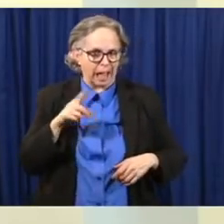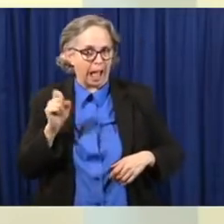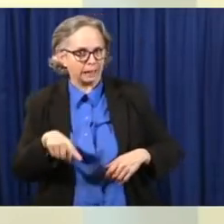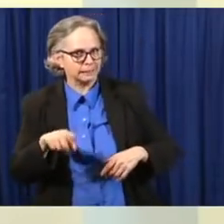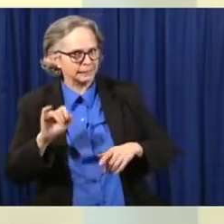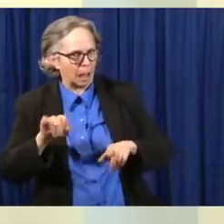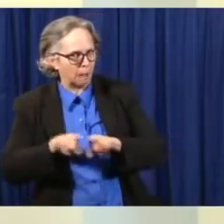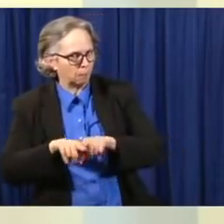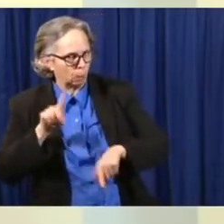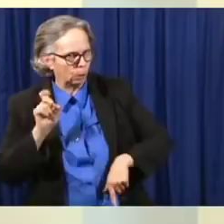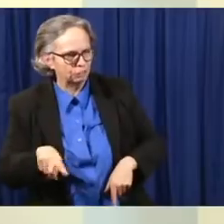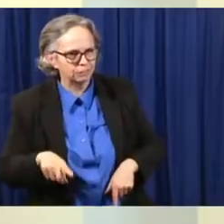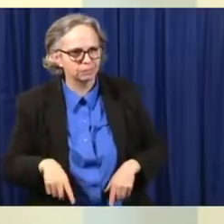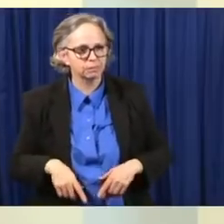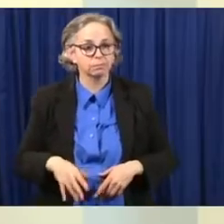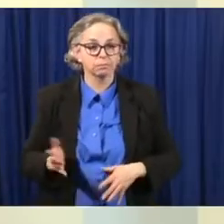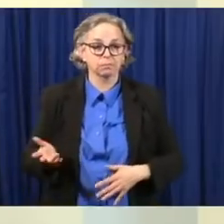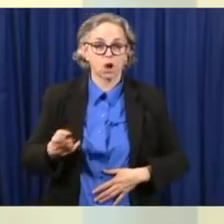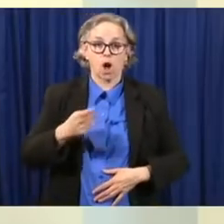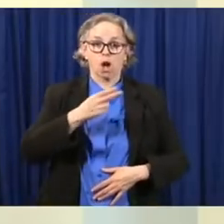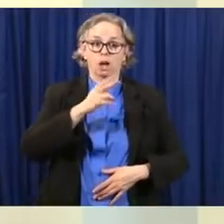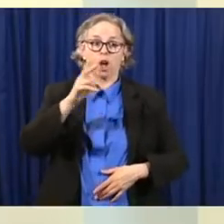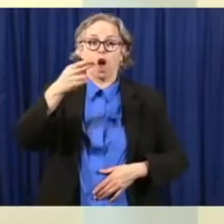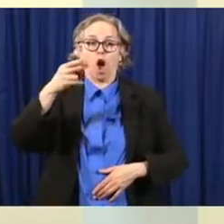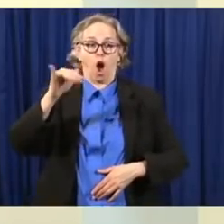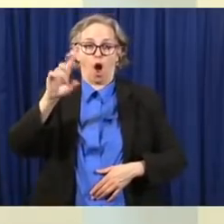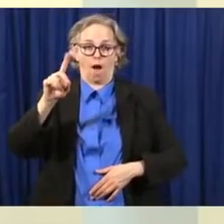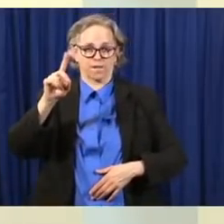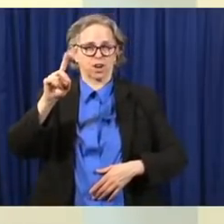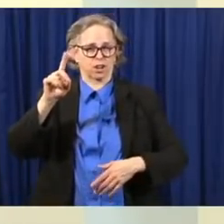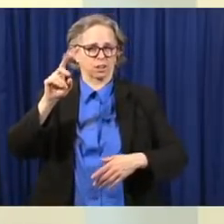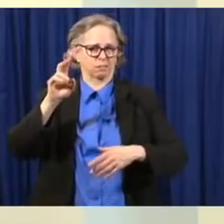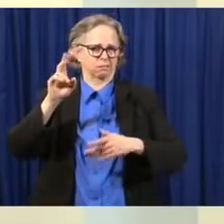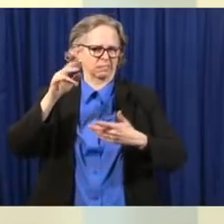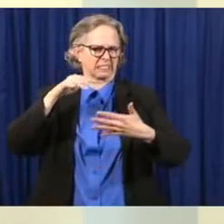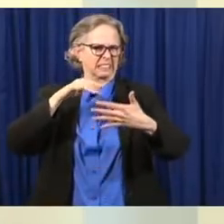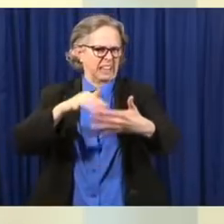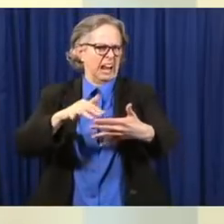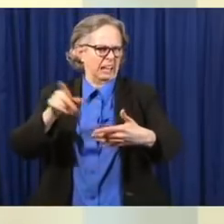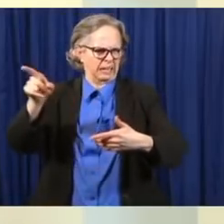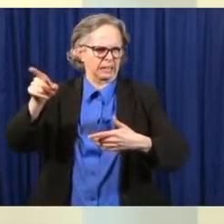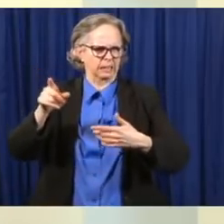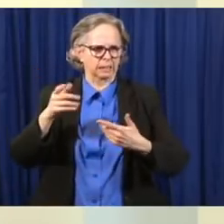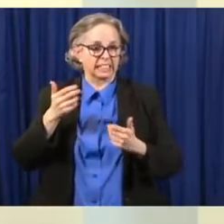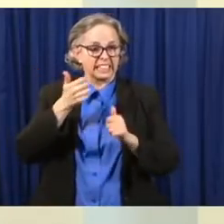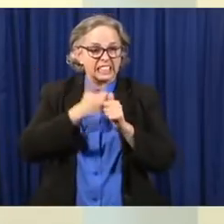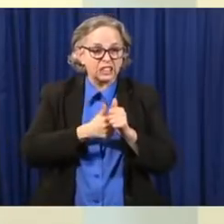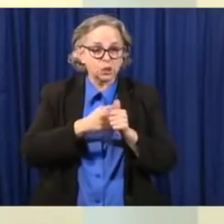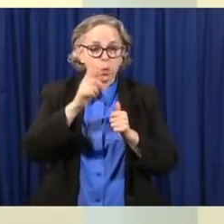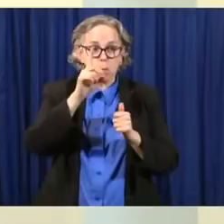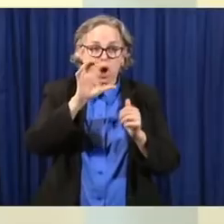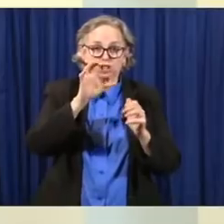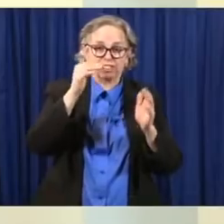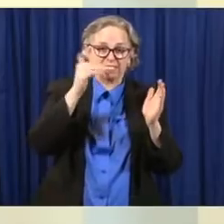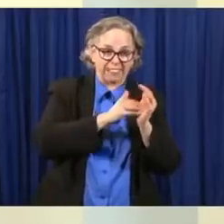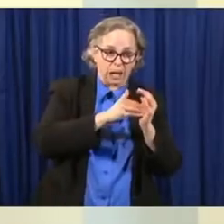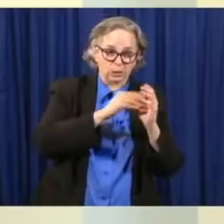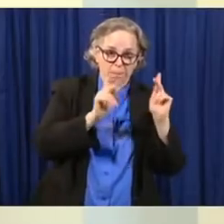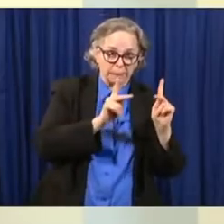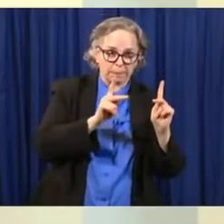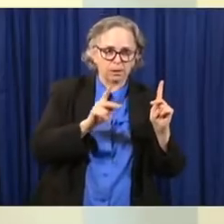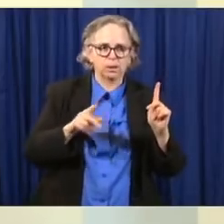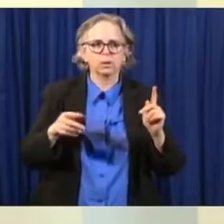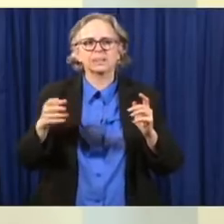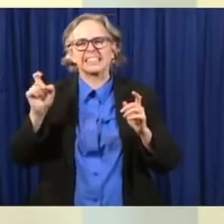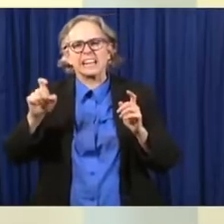Harvard put out a study that talked about that you needed 152 tests per 100,000 population. I believe that's the